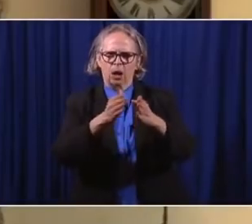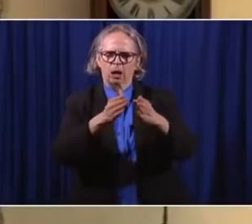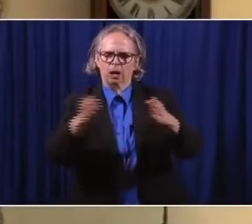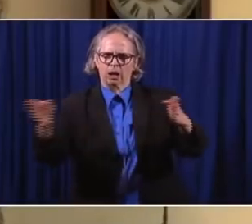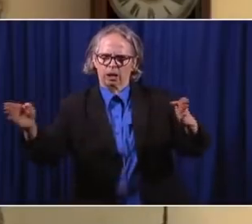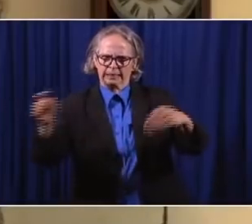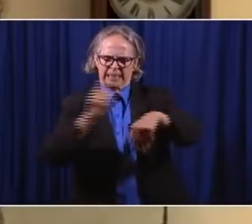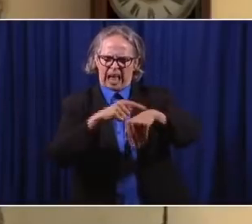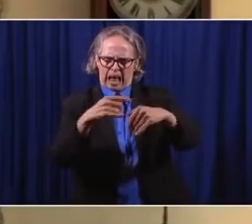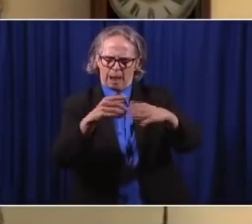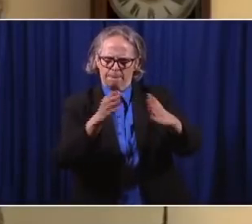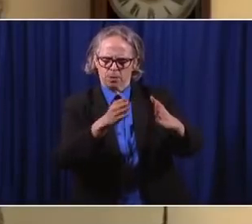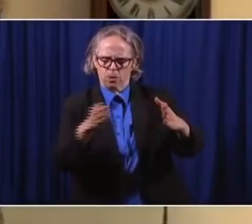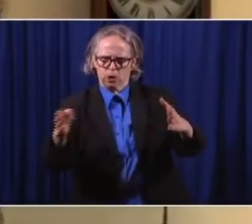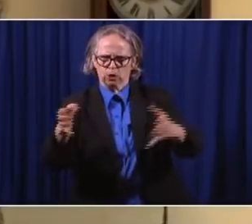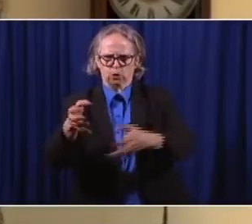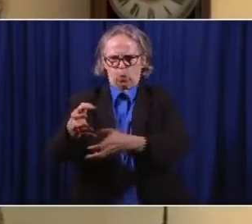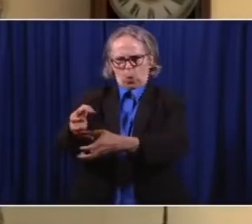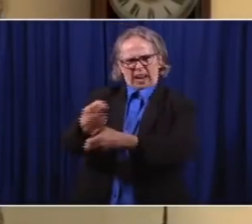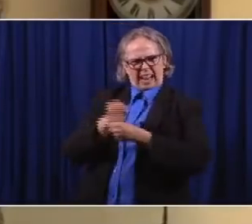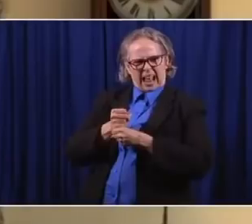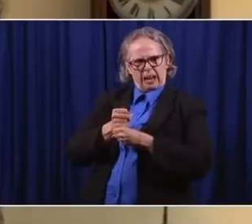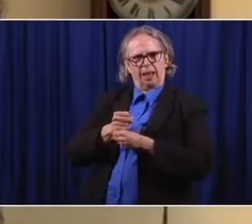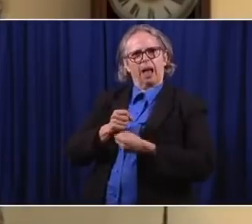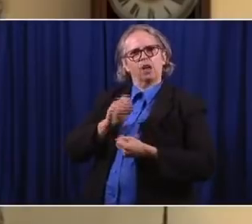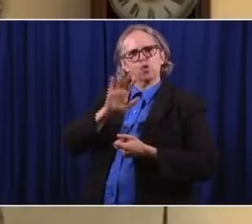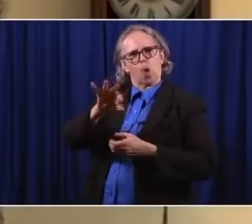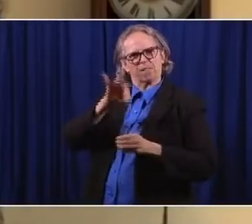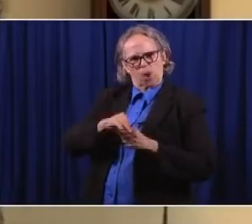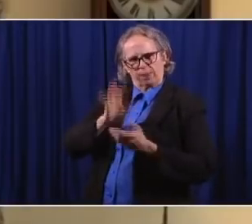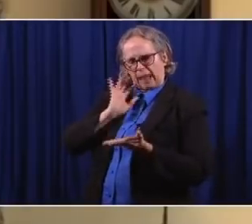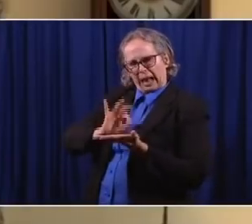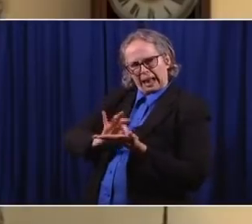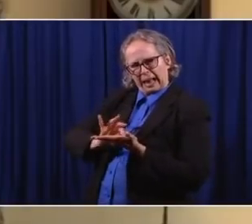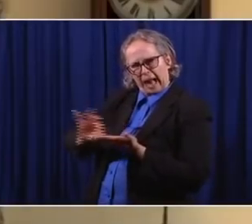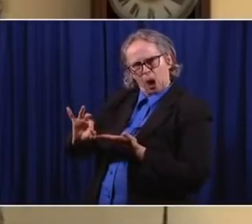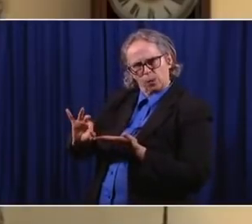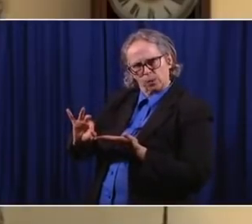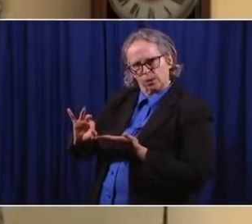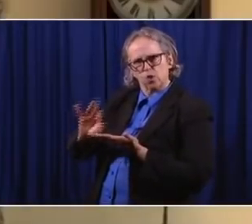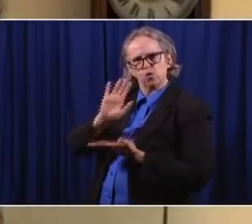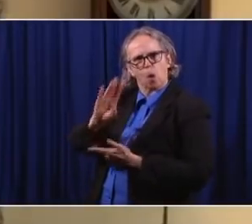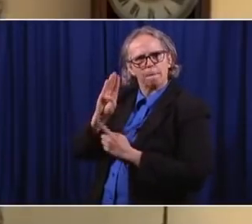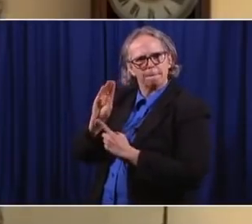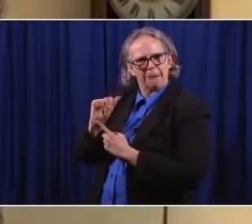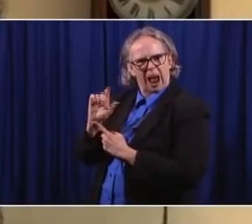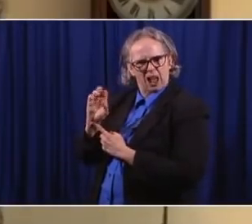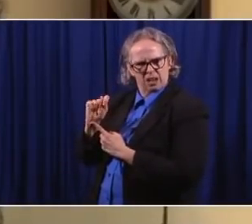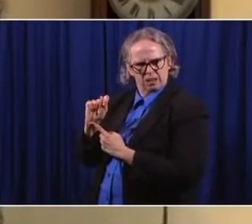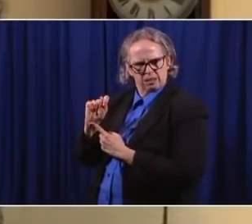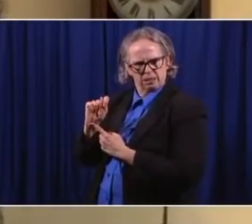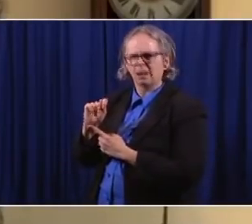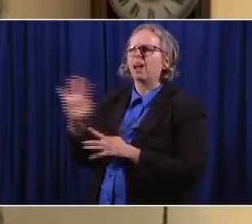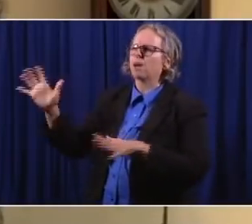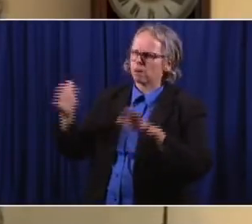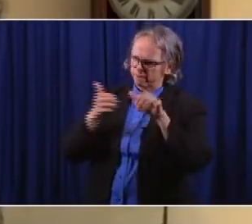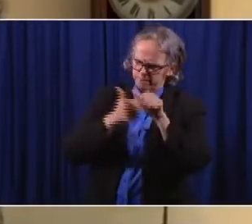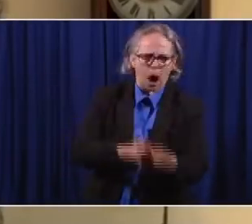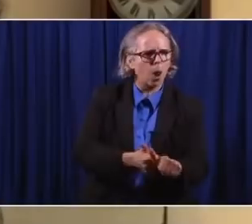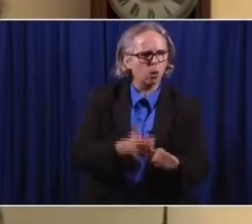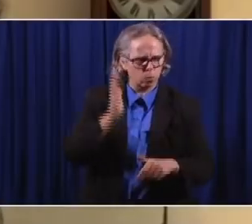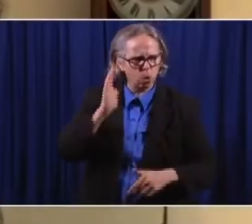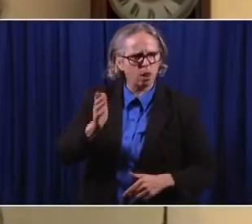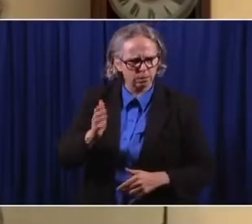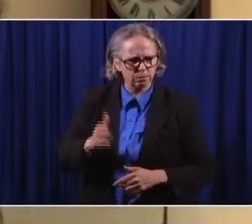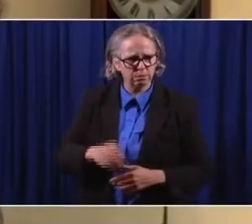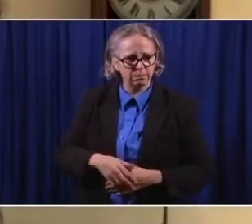get there. And so that law would be followed. Those votes would be counted when they were within the confines